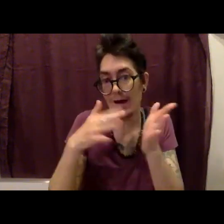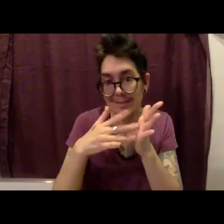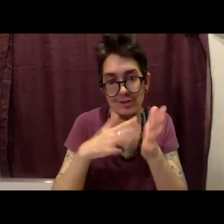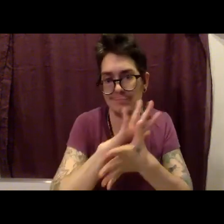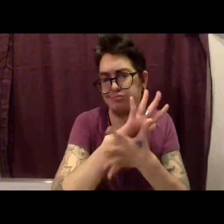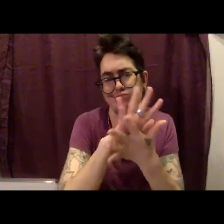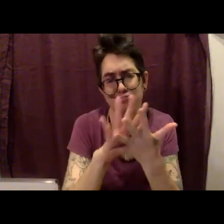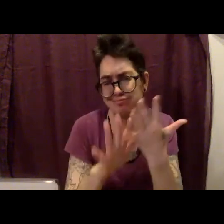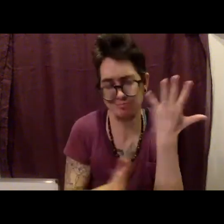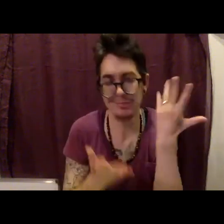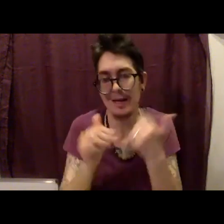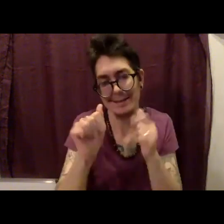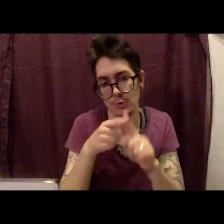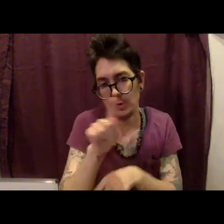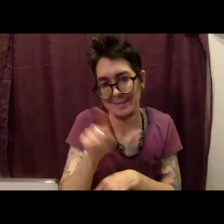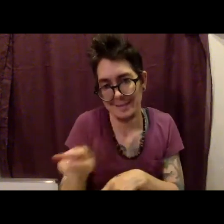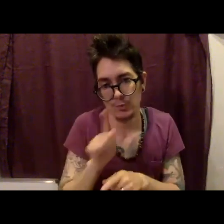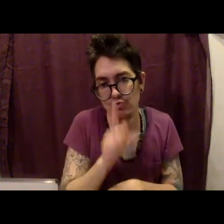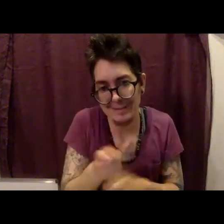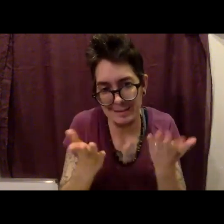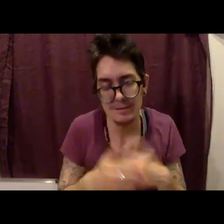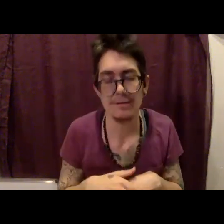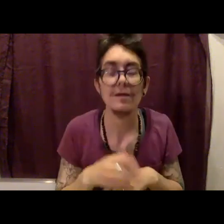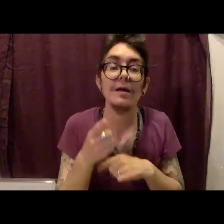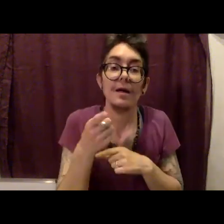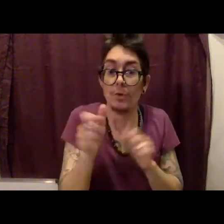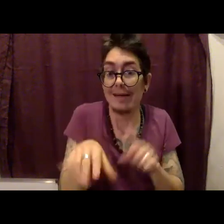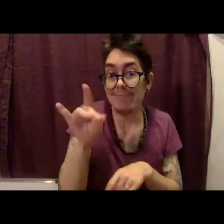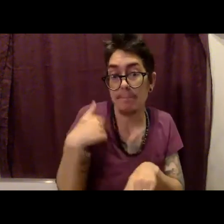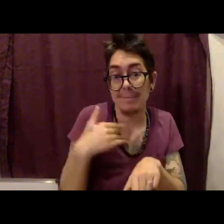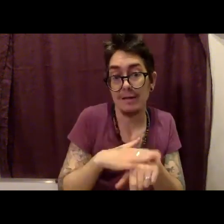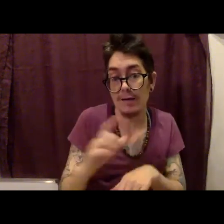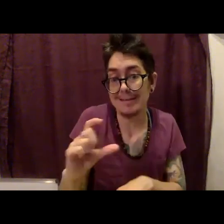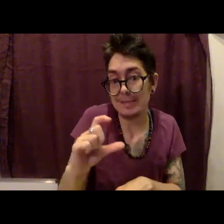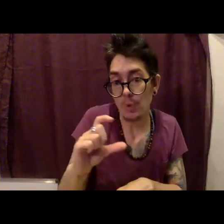Coaching, I have sessions, and so also astrology. I mean, just so many things. And so